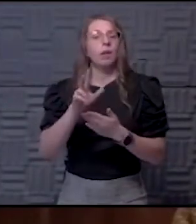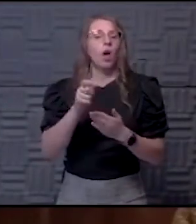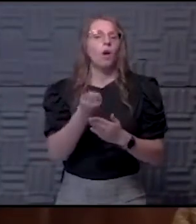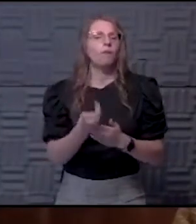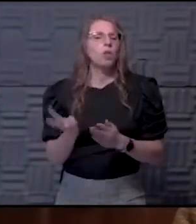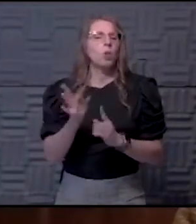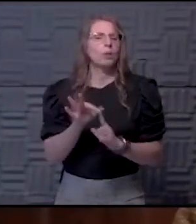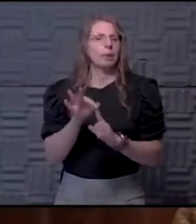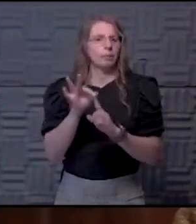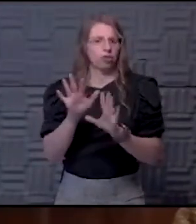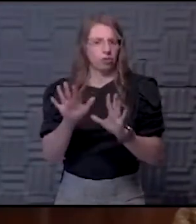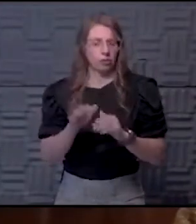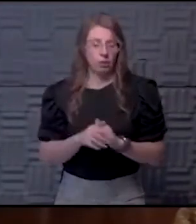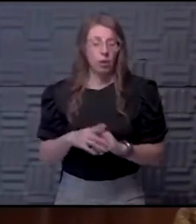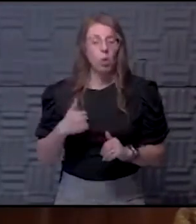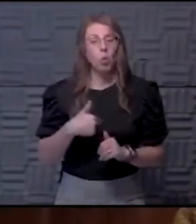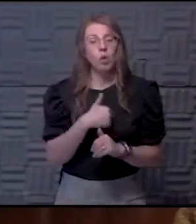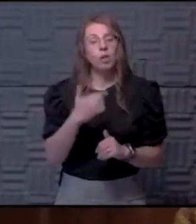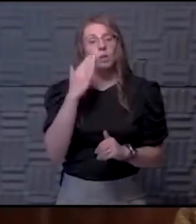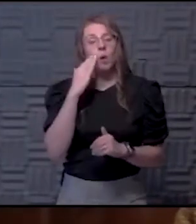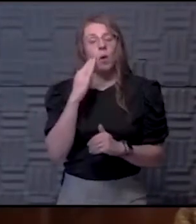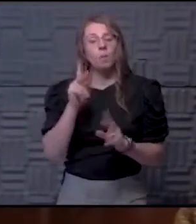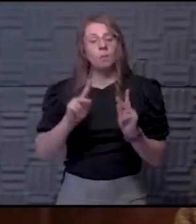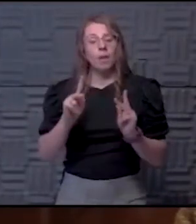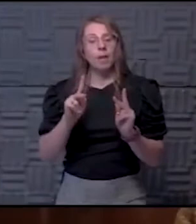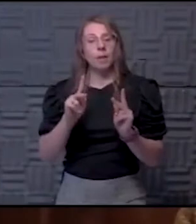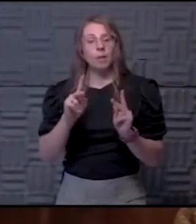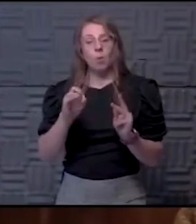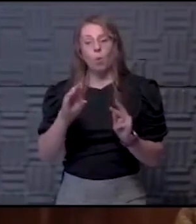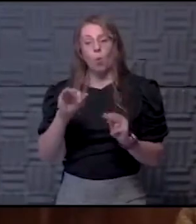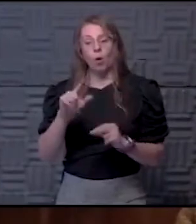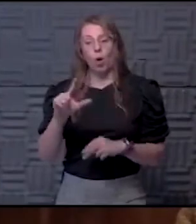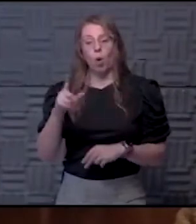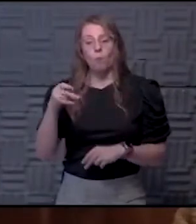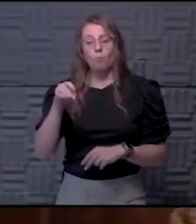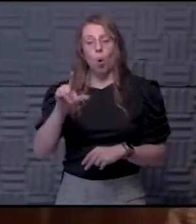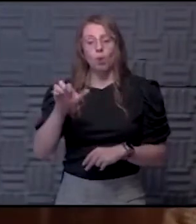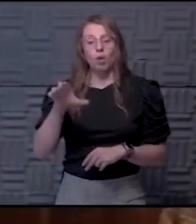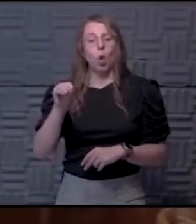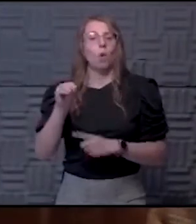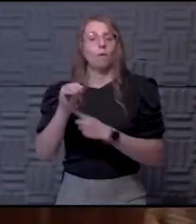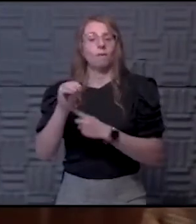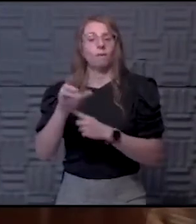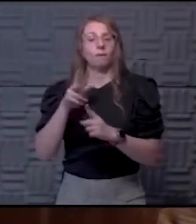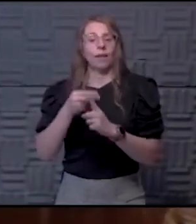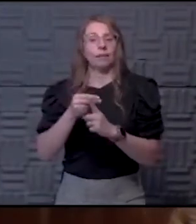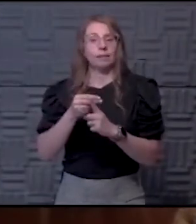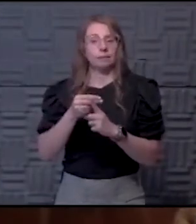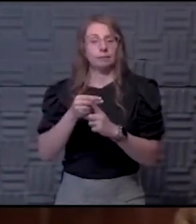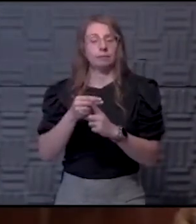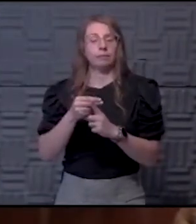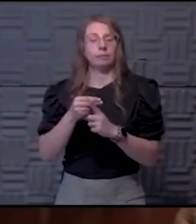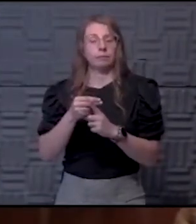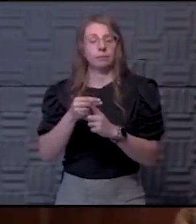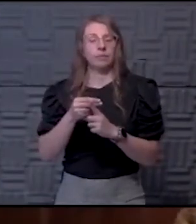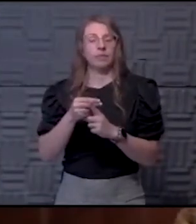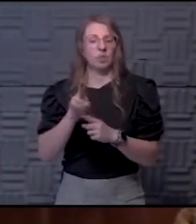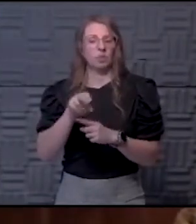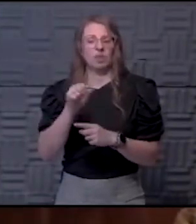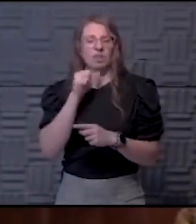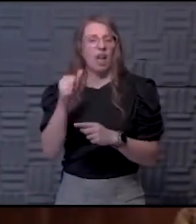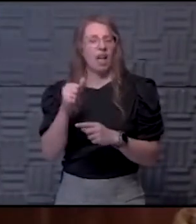exceptions. We know that people who got oral polio vaccine, we don't use it anymore in the US, sometimes